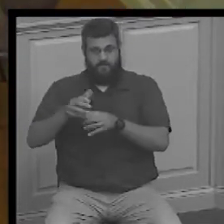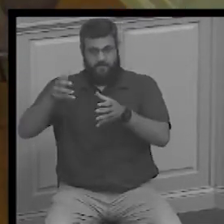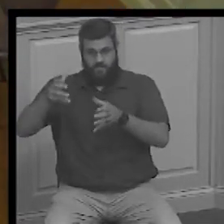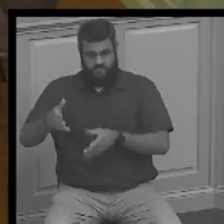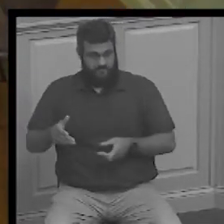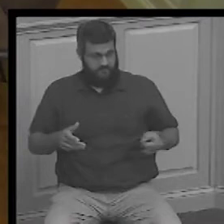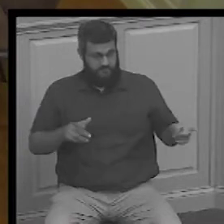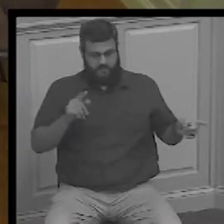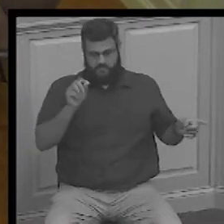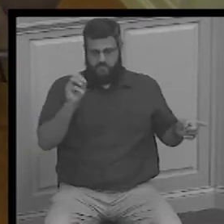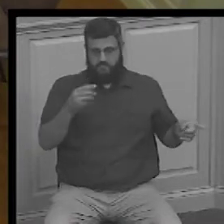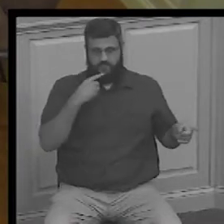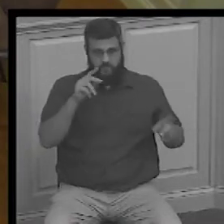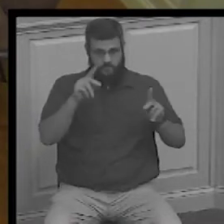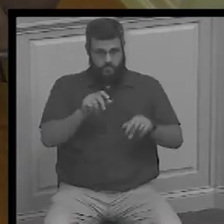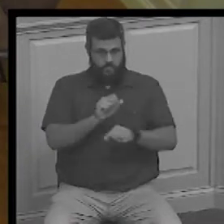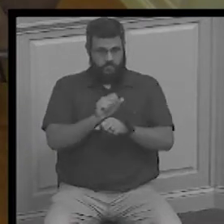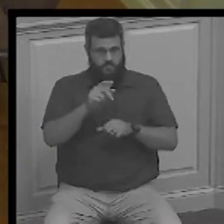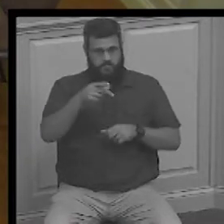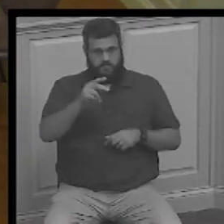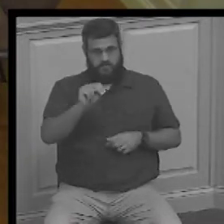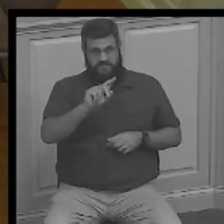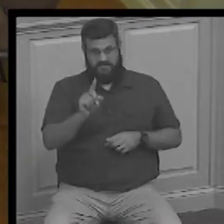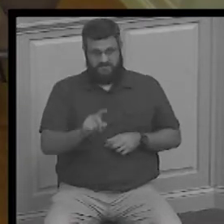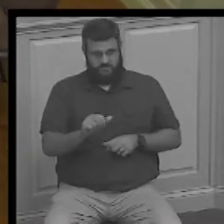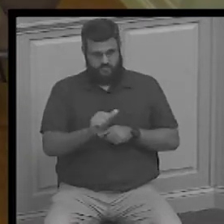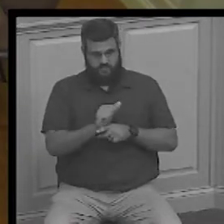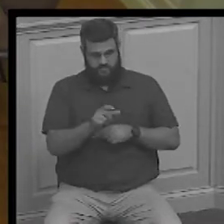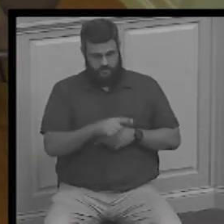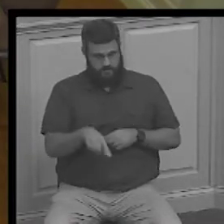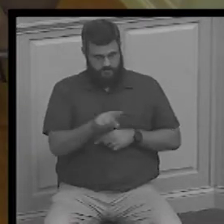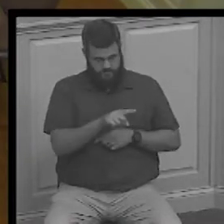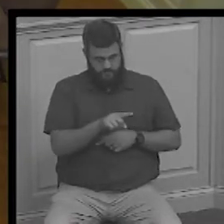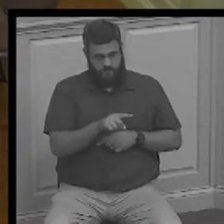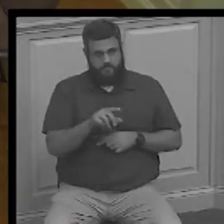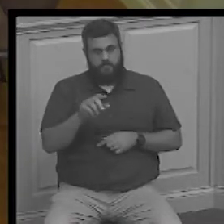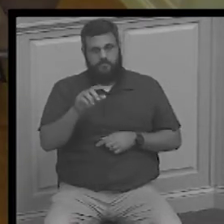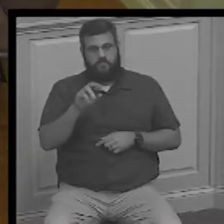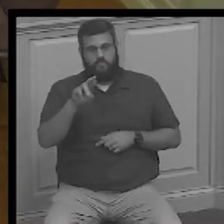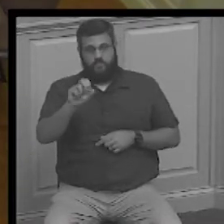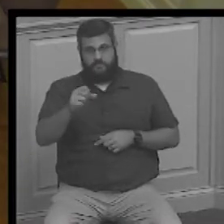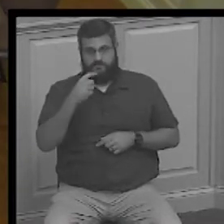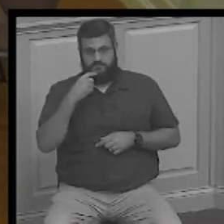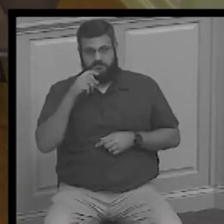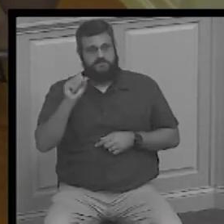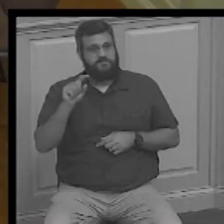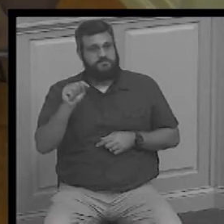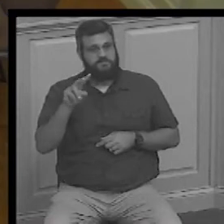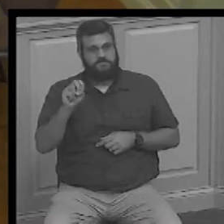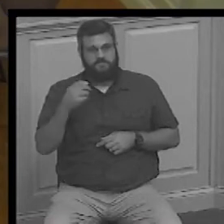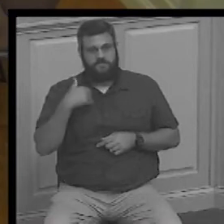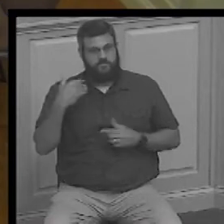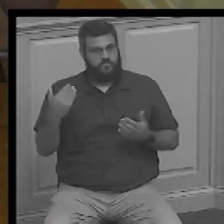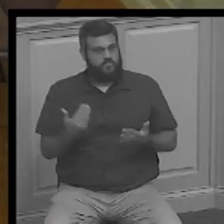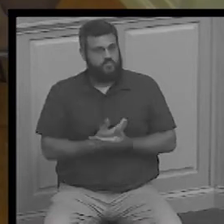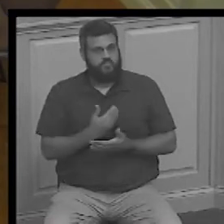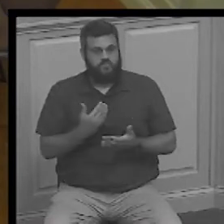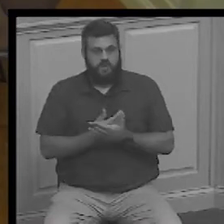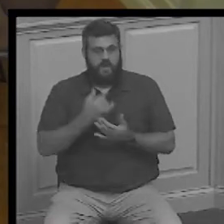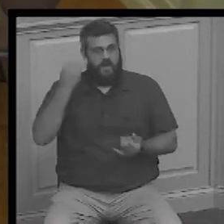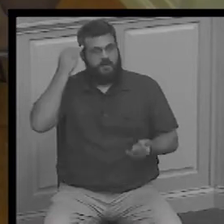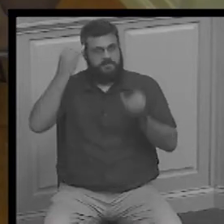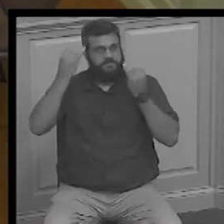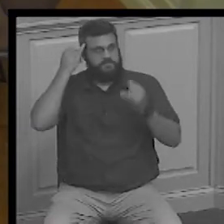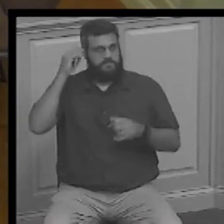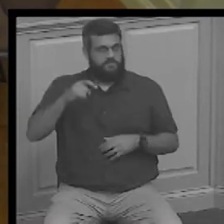so, That's Well, yeah. I was just going to say that, Steve's bringing a lot of new ideas, so we still need to hear from him. Yeah, but that is